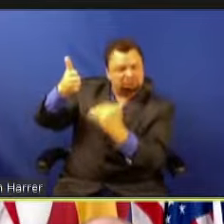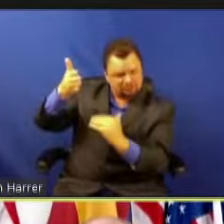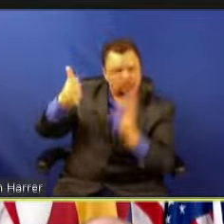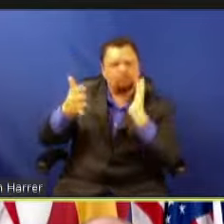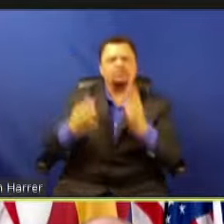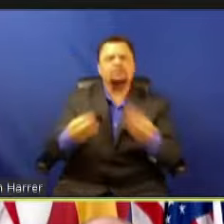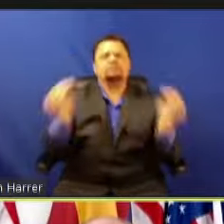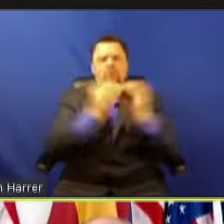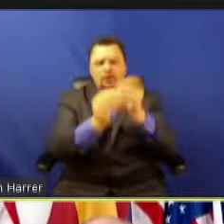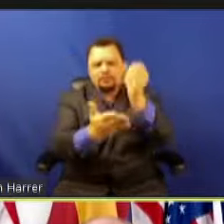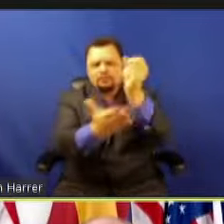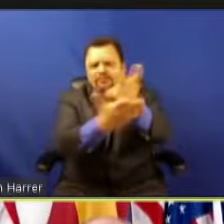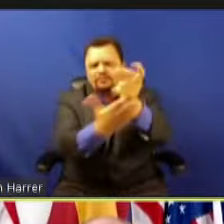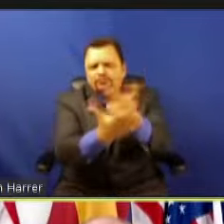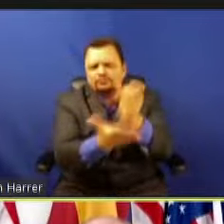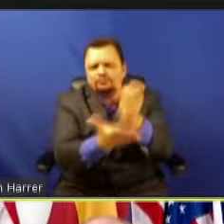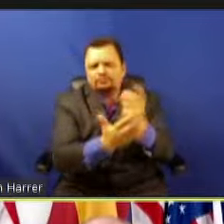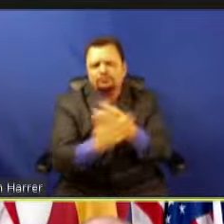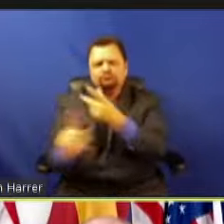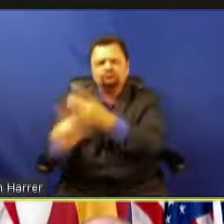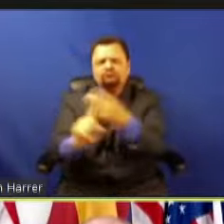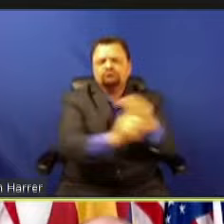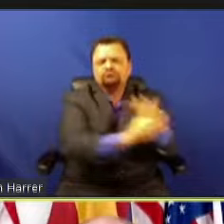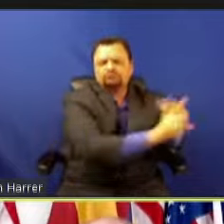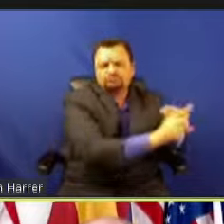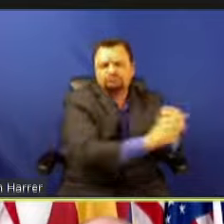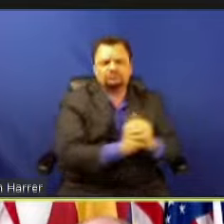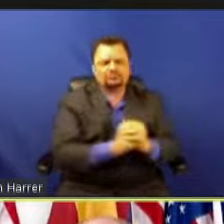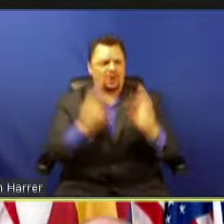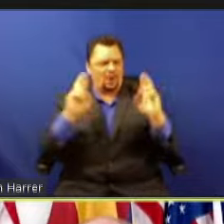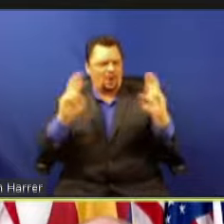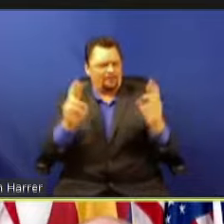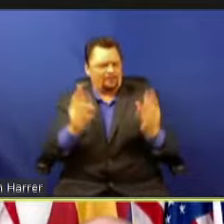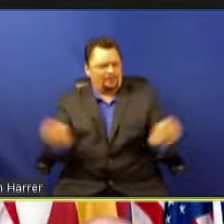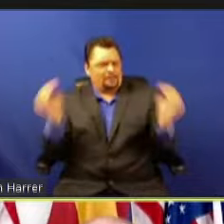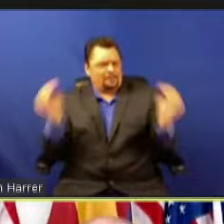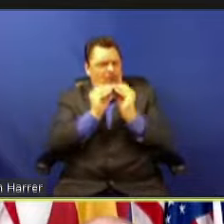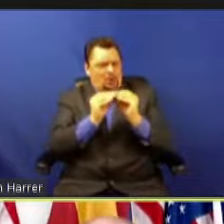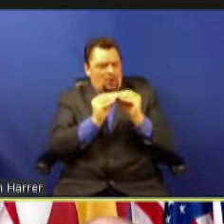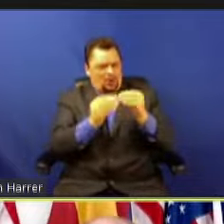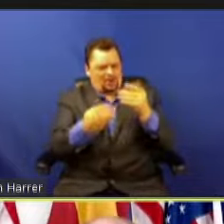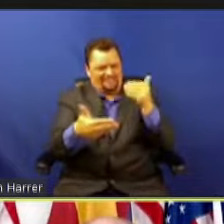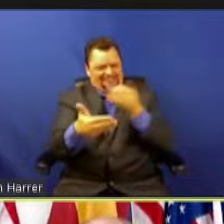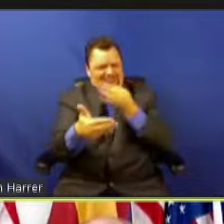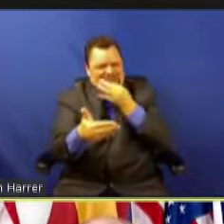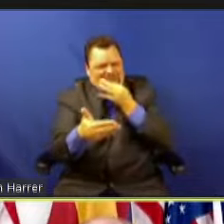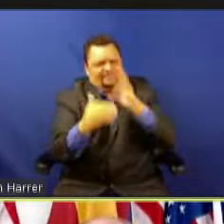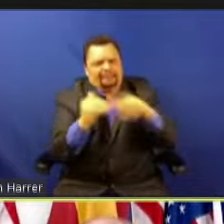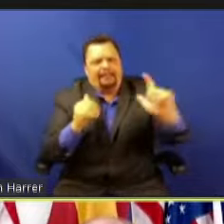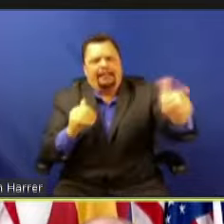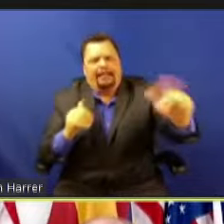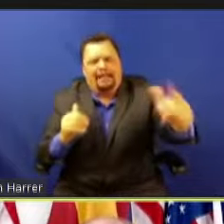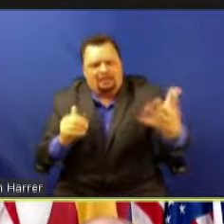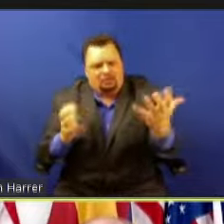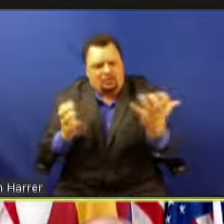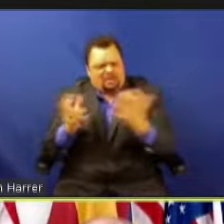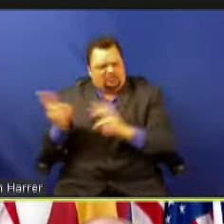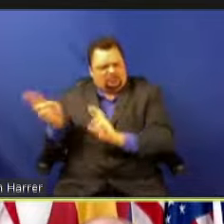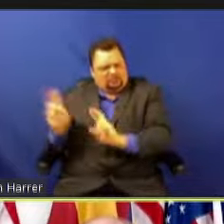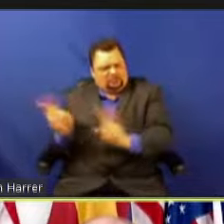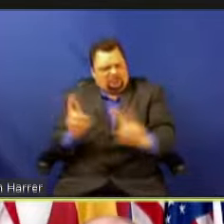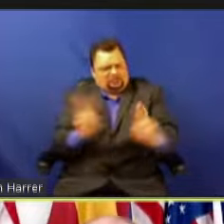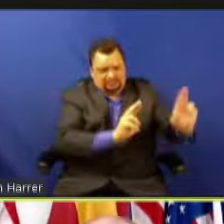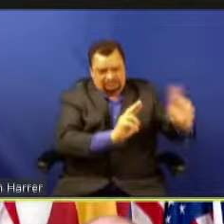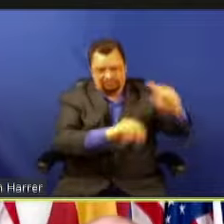hospitalizations and loss of life among our most vulnerable while we wait and are ready to administer the highly effective COVID booster